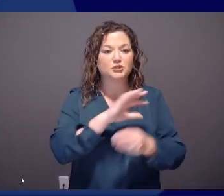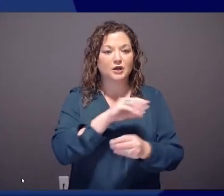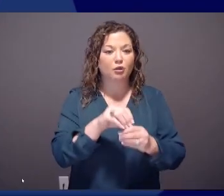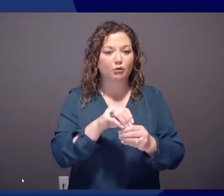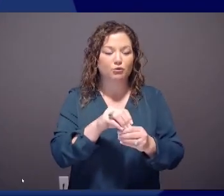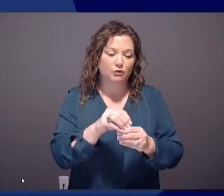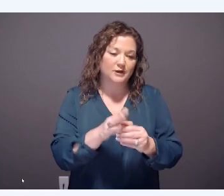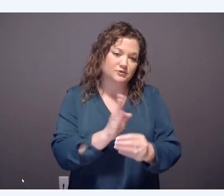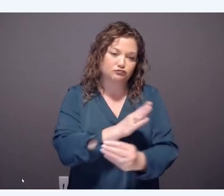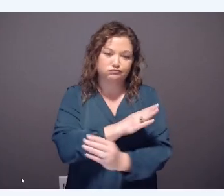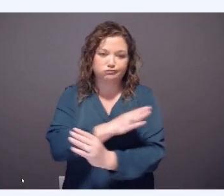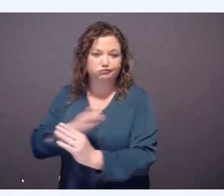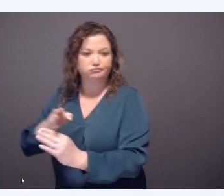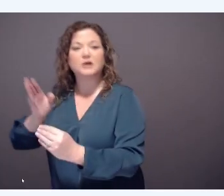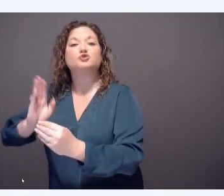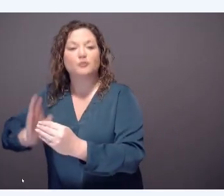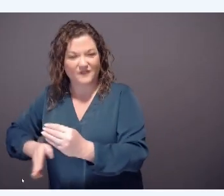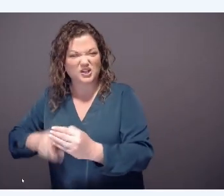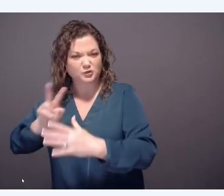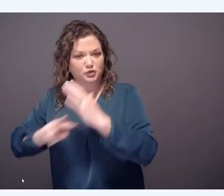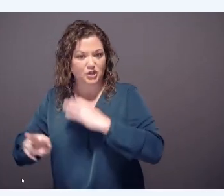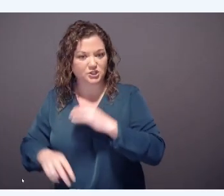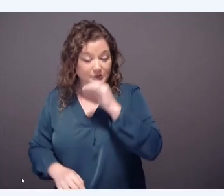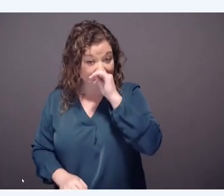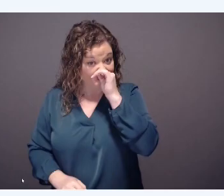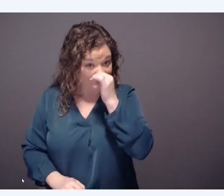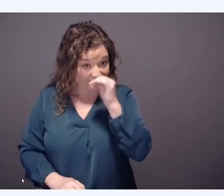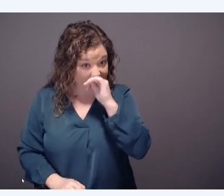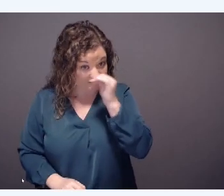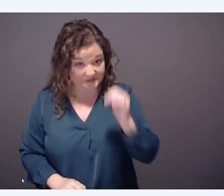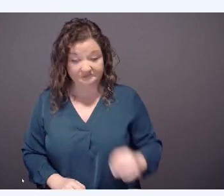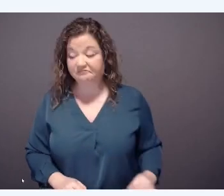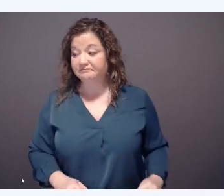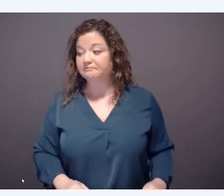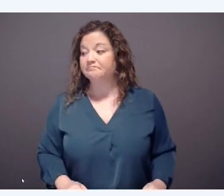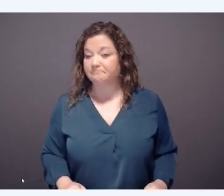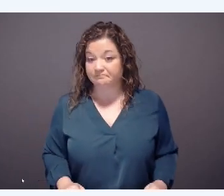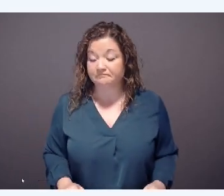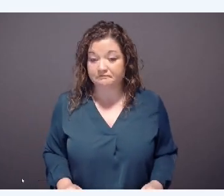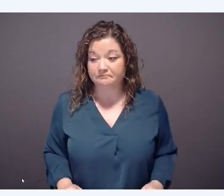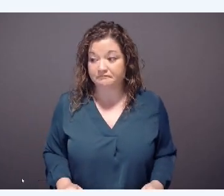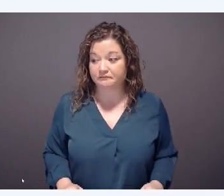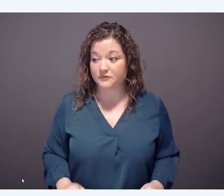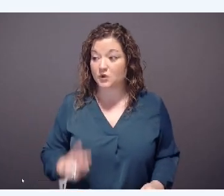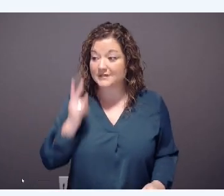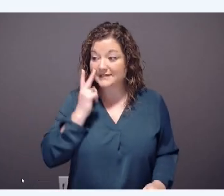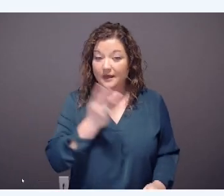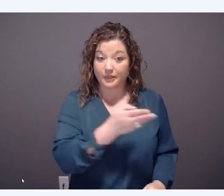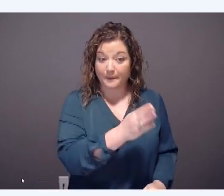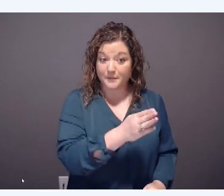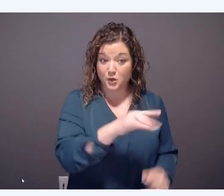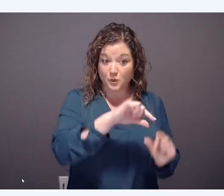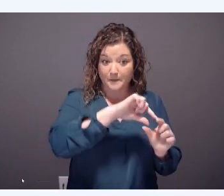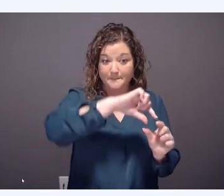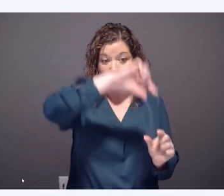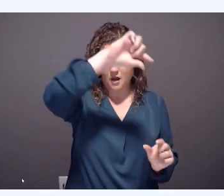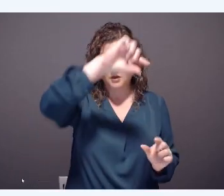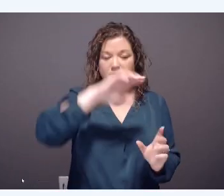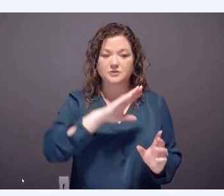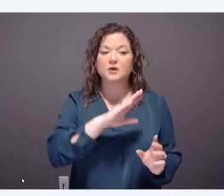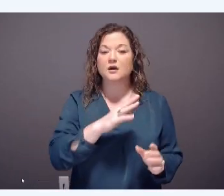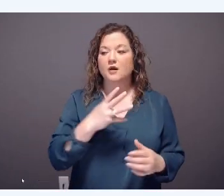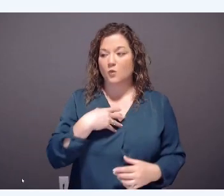Operations. So if you take away that blue box, and the weights haul are going direct to the landfill. That's what our